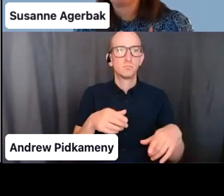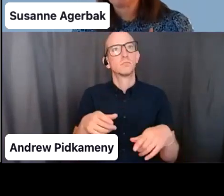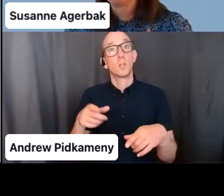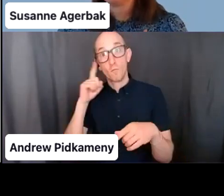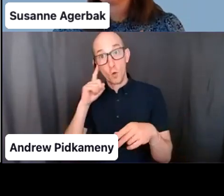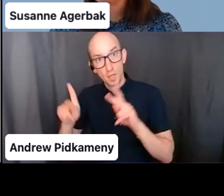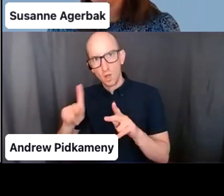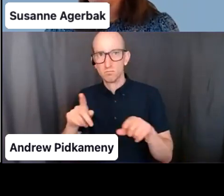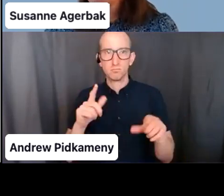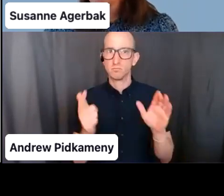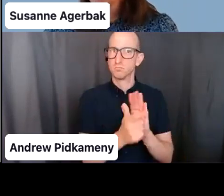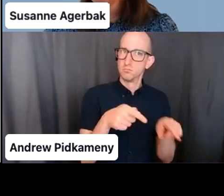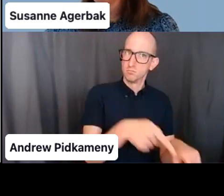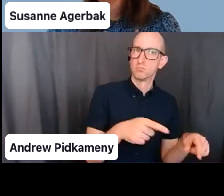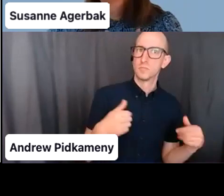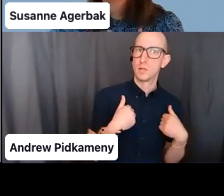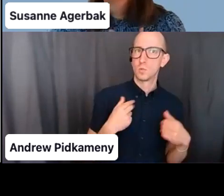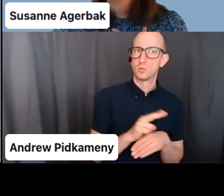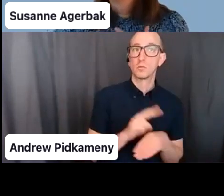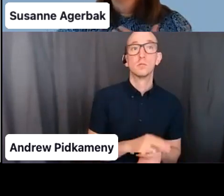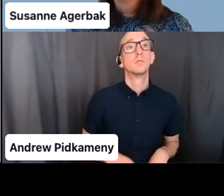in a shopping cart.